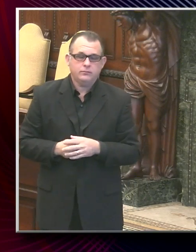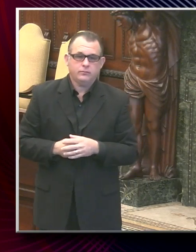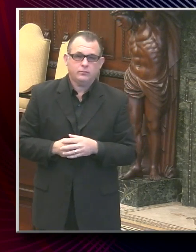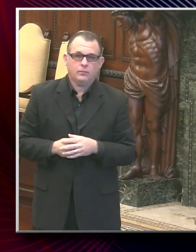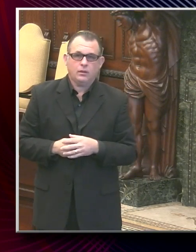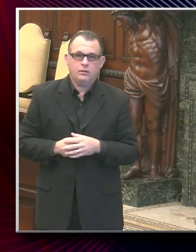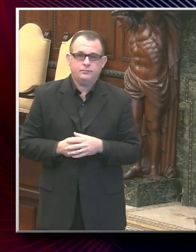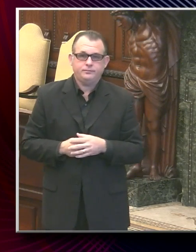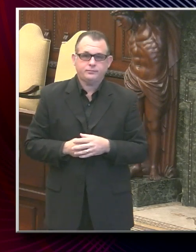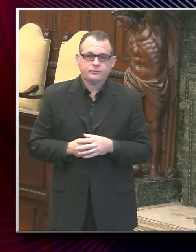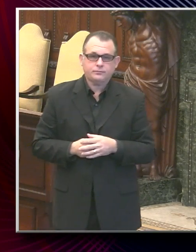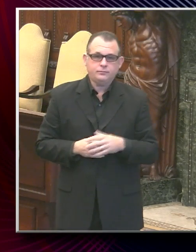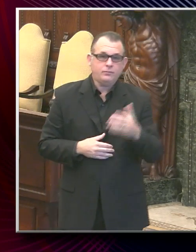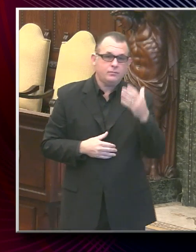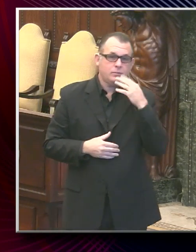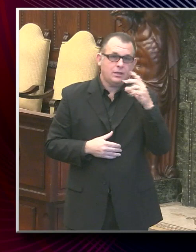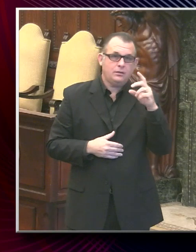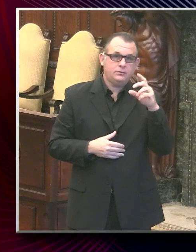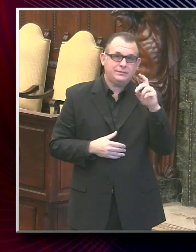Thanks, Denise.